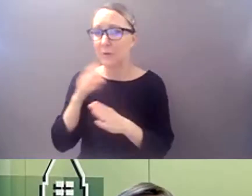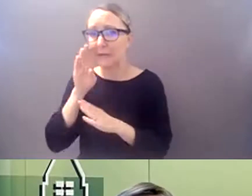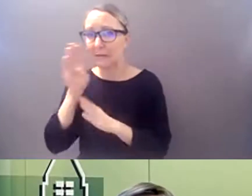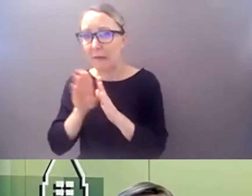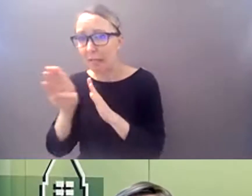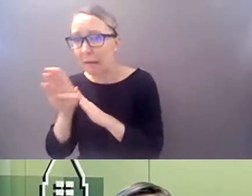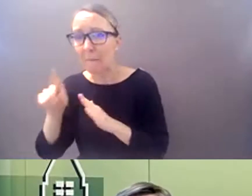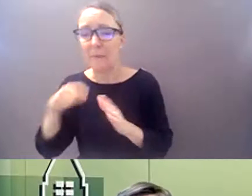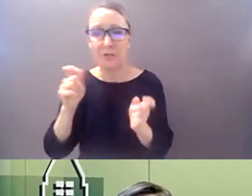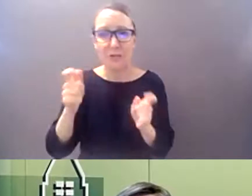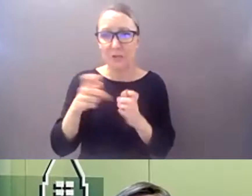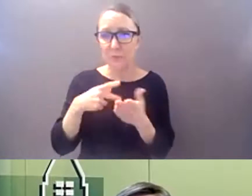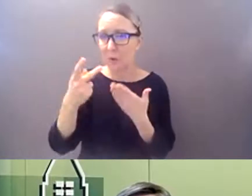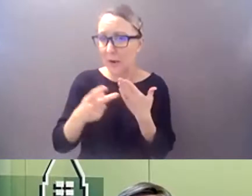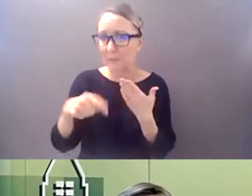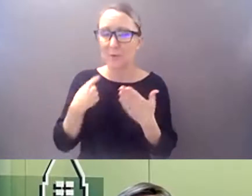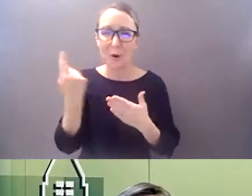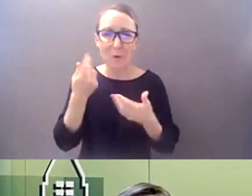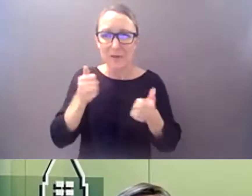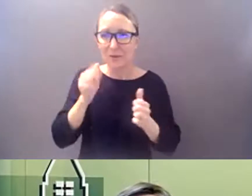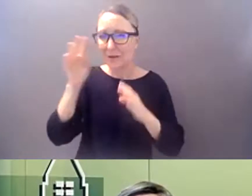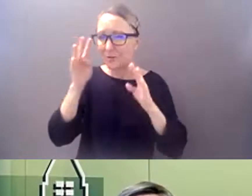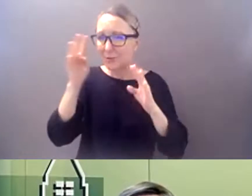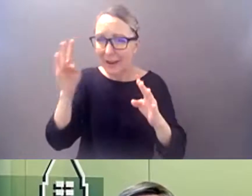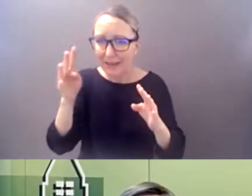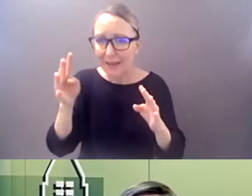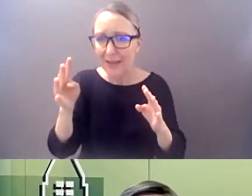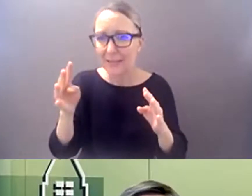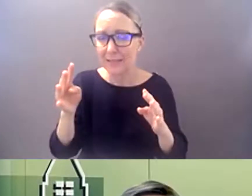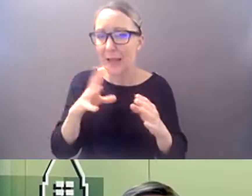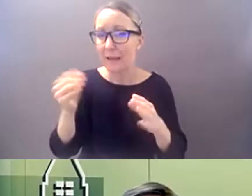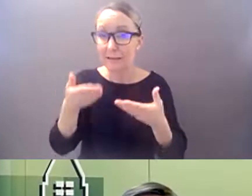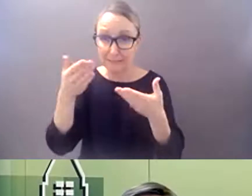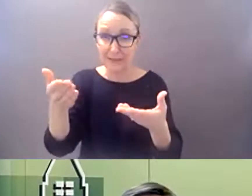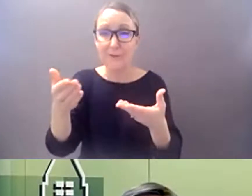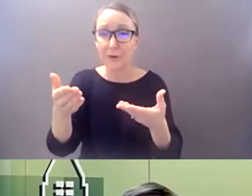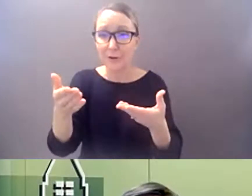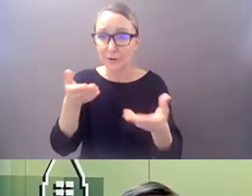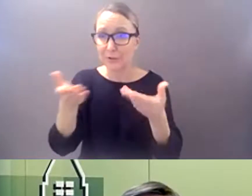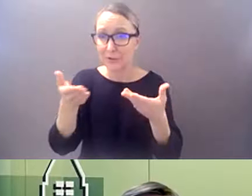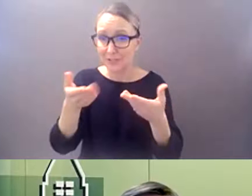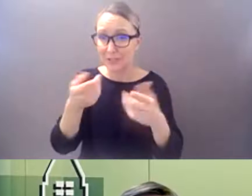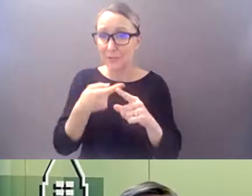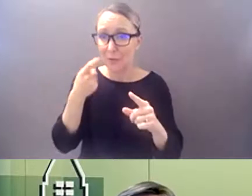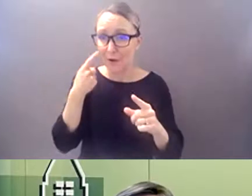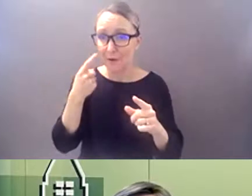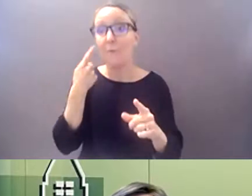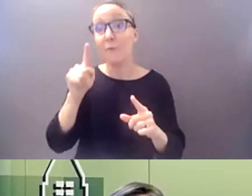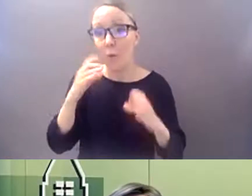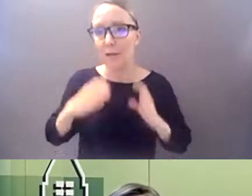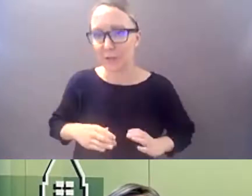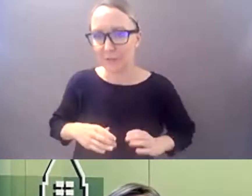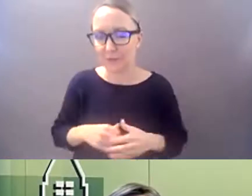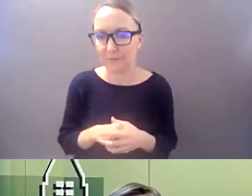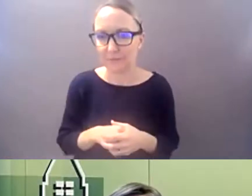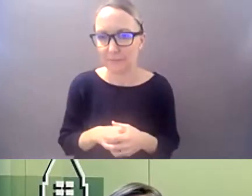programs. We're constantly trying to be creative in how to deliver the services that our consumers need. We not only